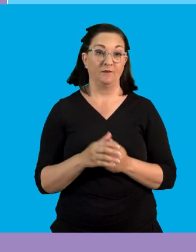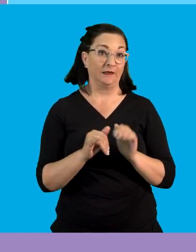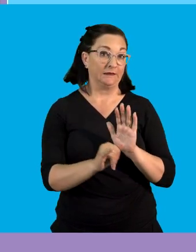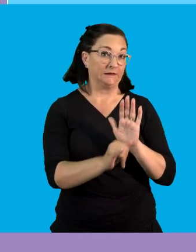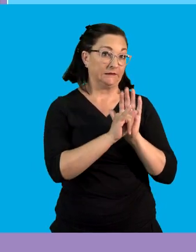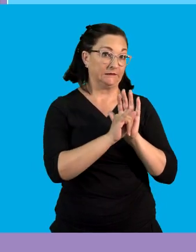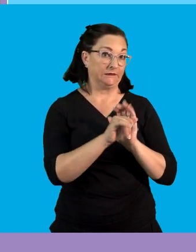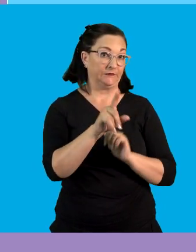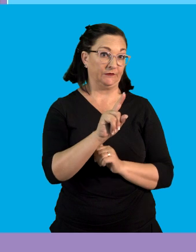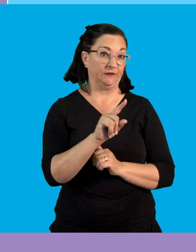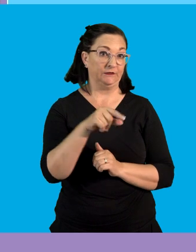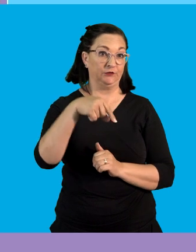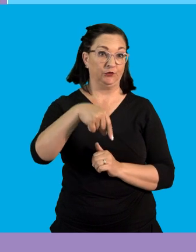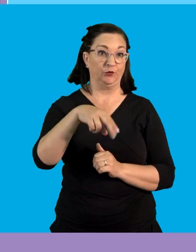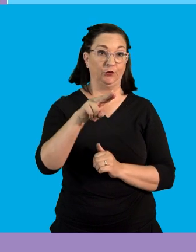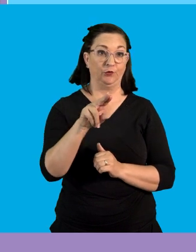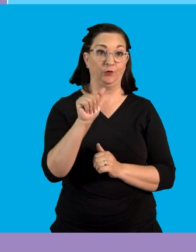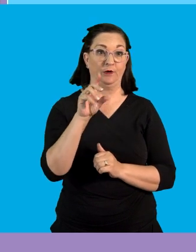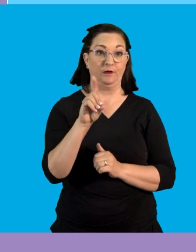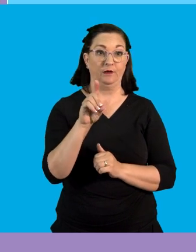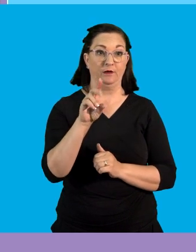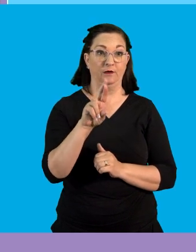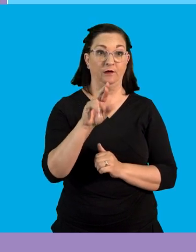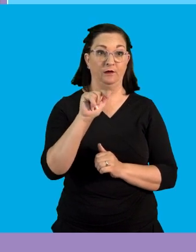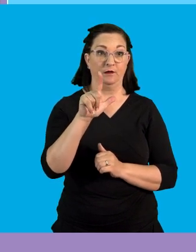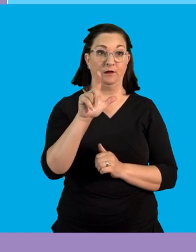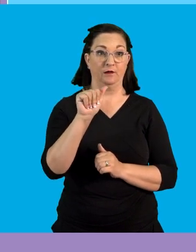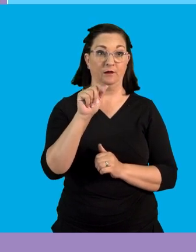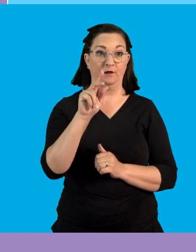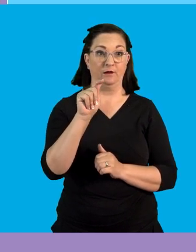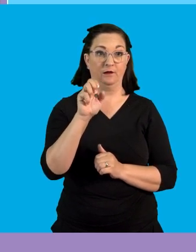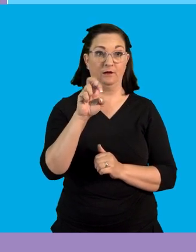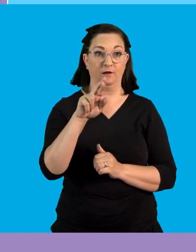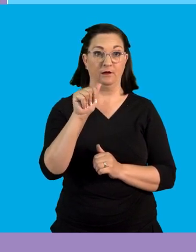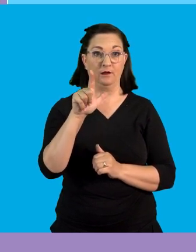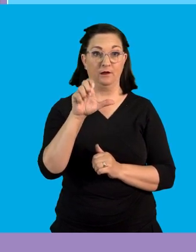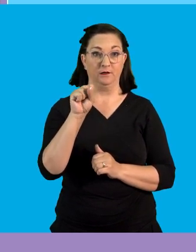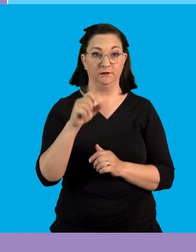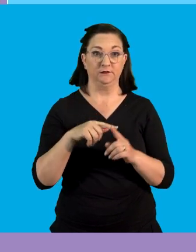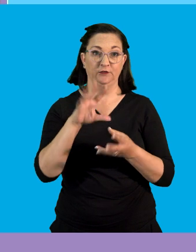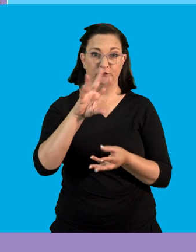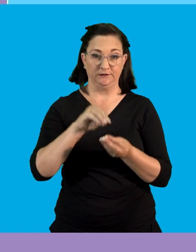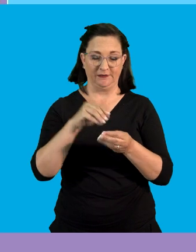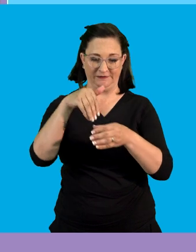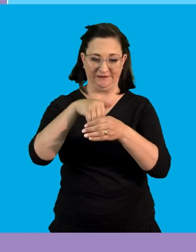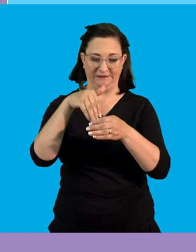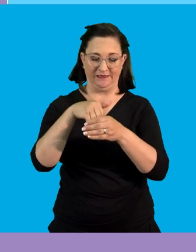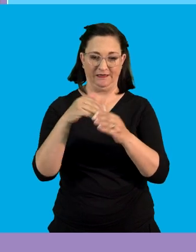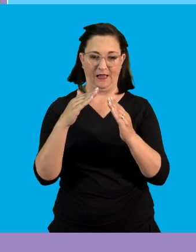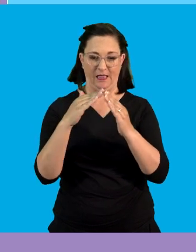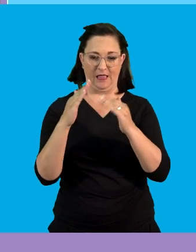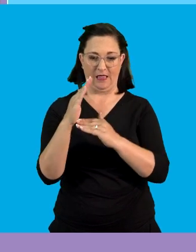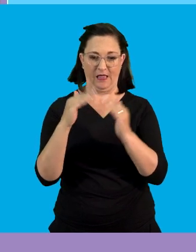firstly, to identify and define quads, then the sum of interior